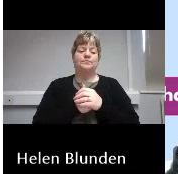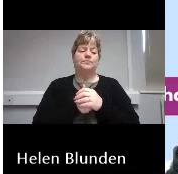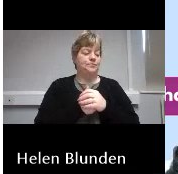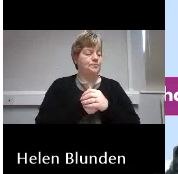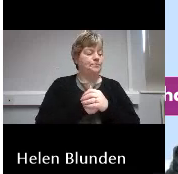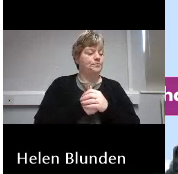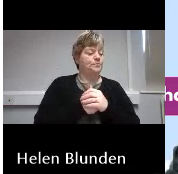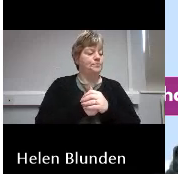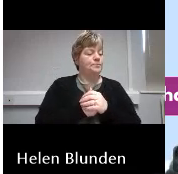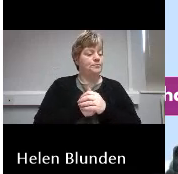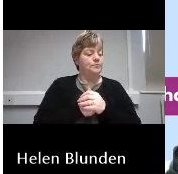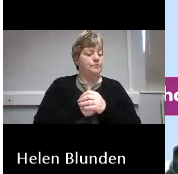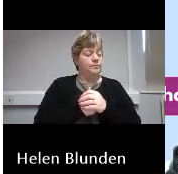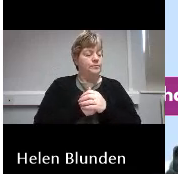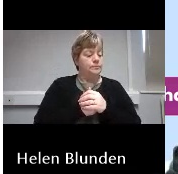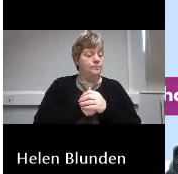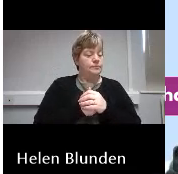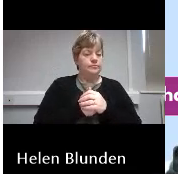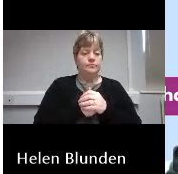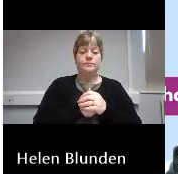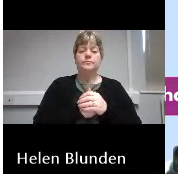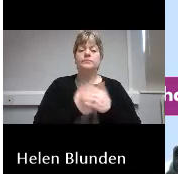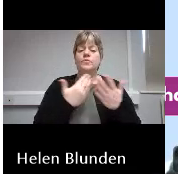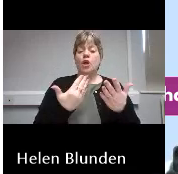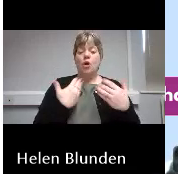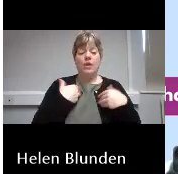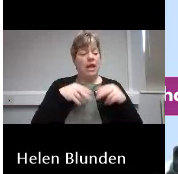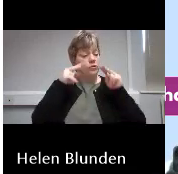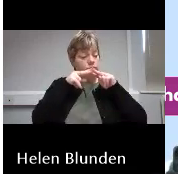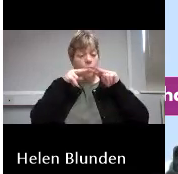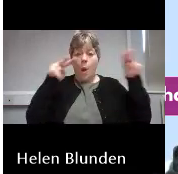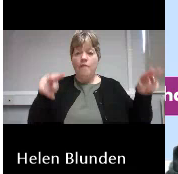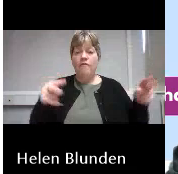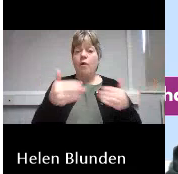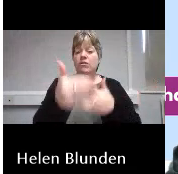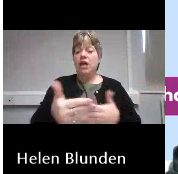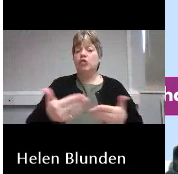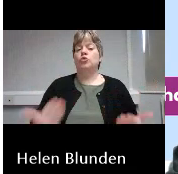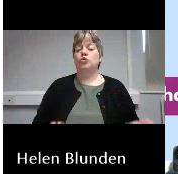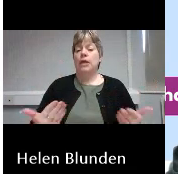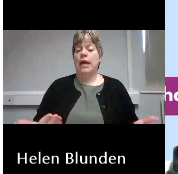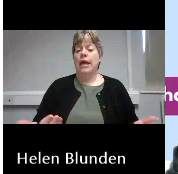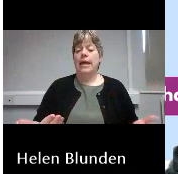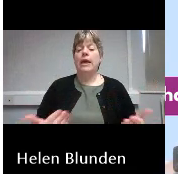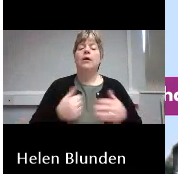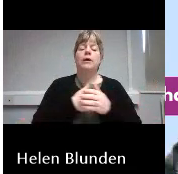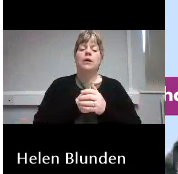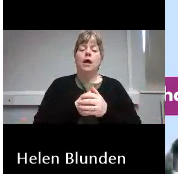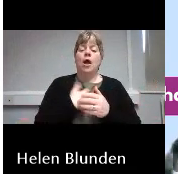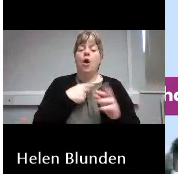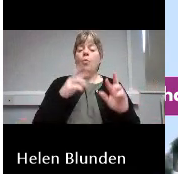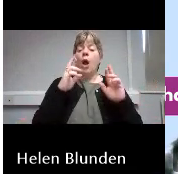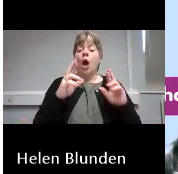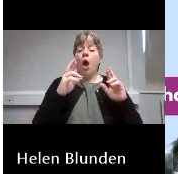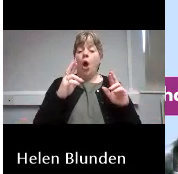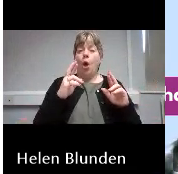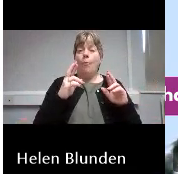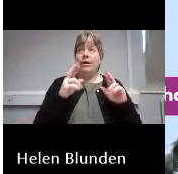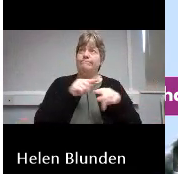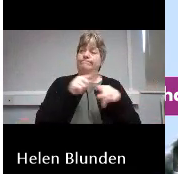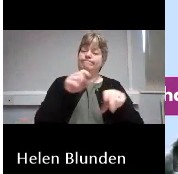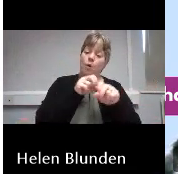Thanks, Maggie. So just to give an overview of the session today, so we're hoping to give you an overview